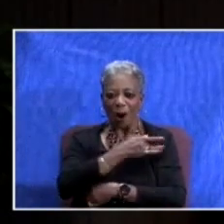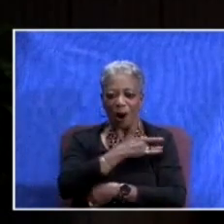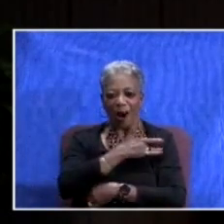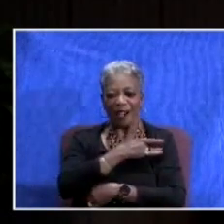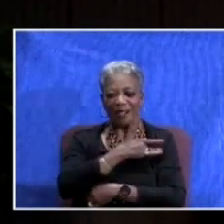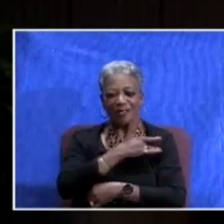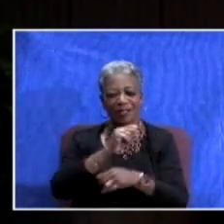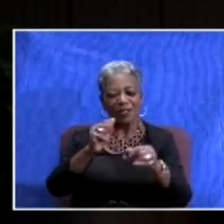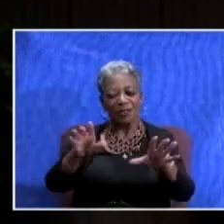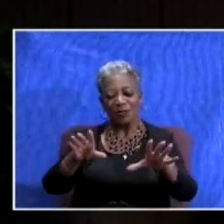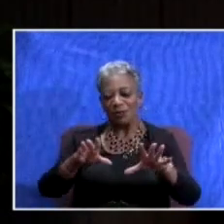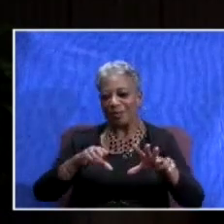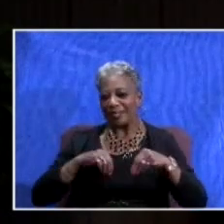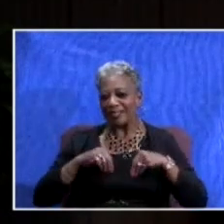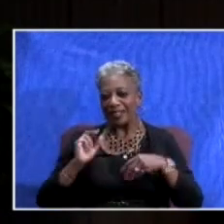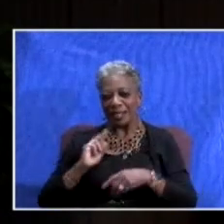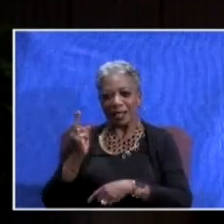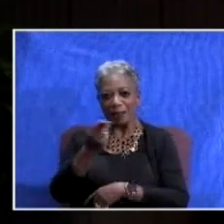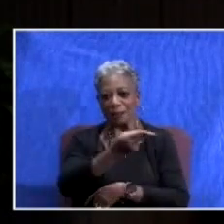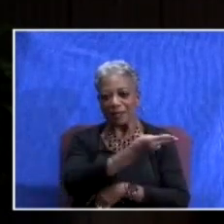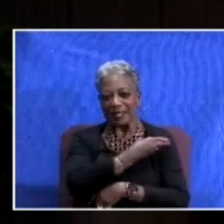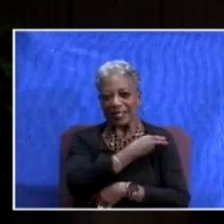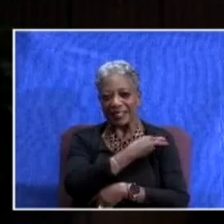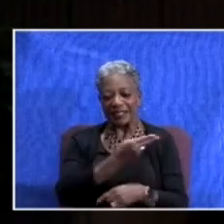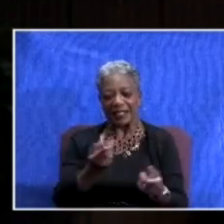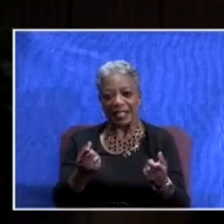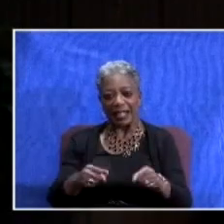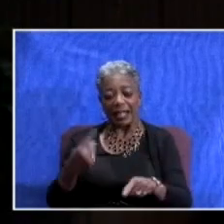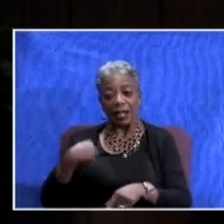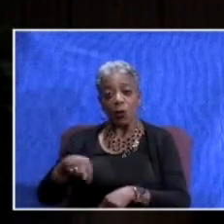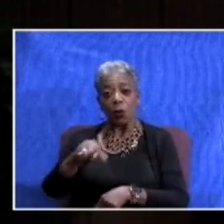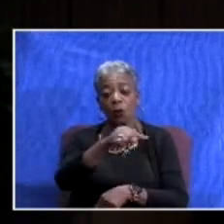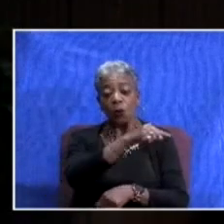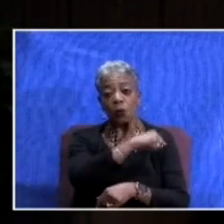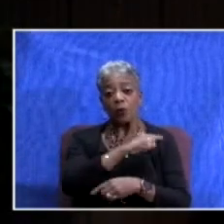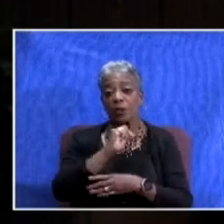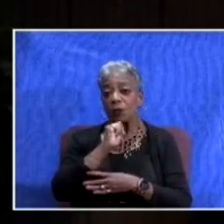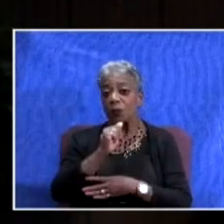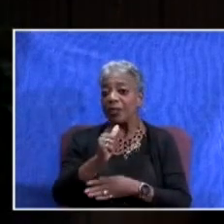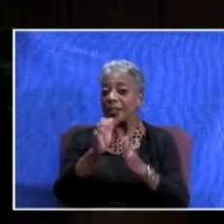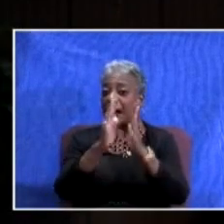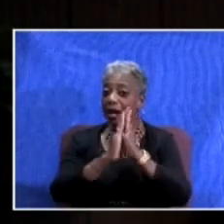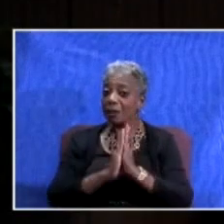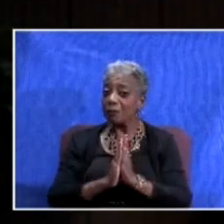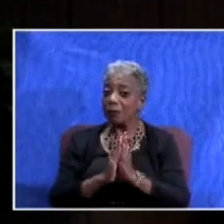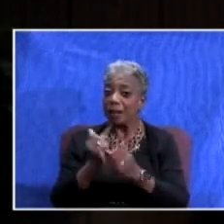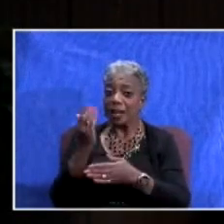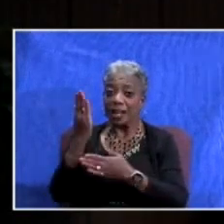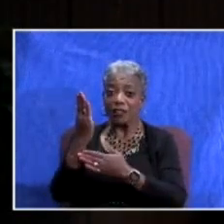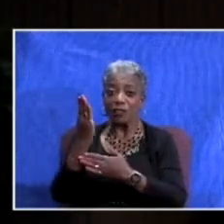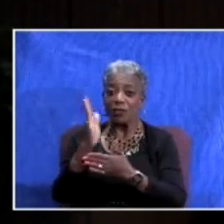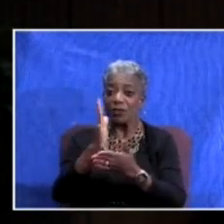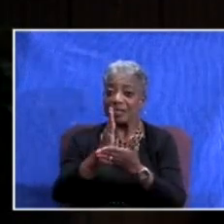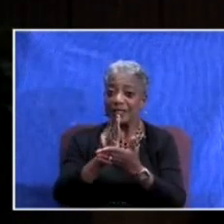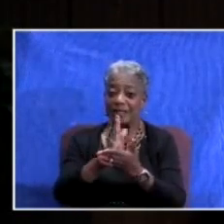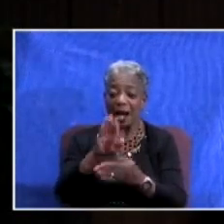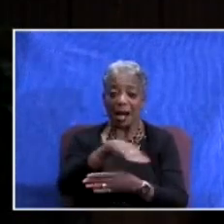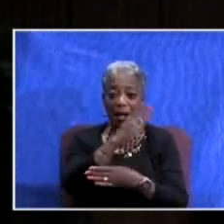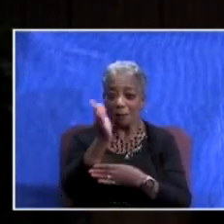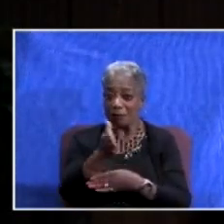And thank you that even when we were not praying, you didn't stop blessing. Even when our prayers have